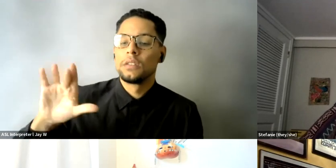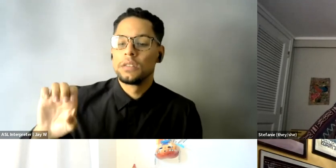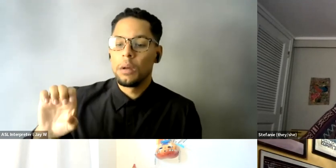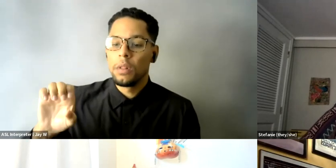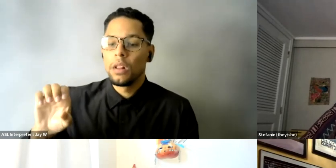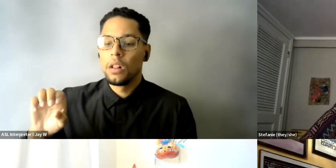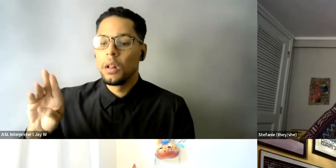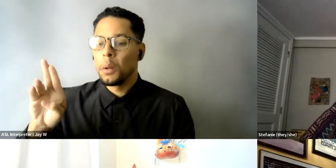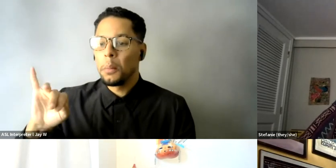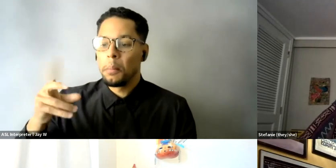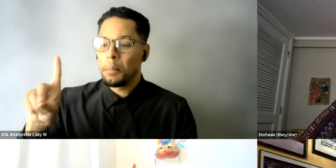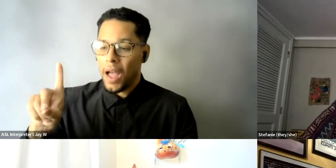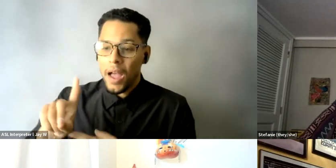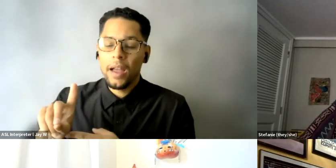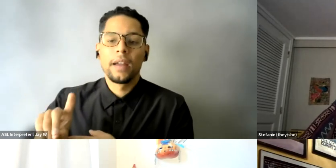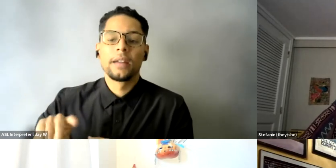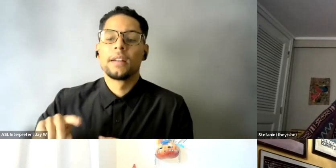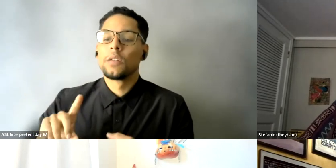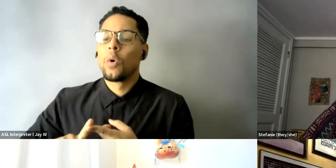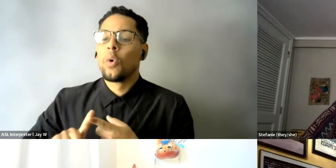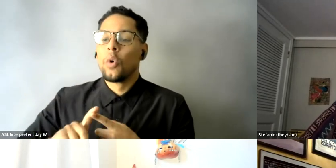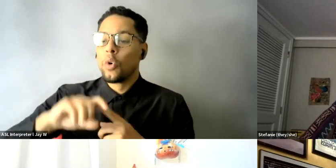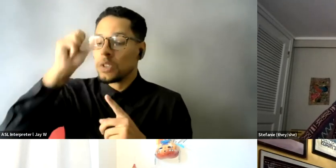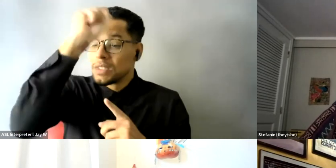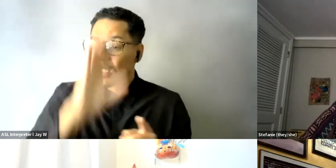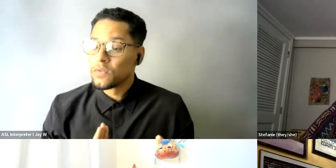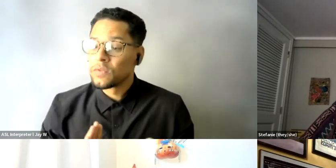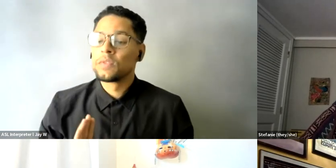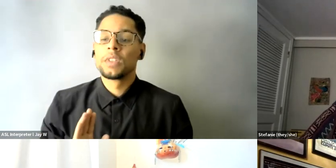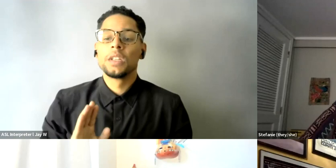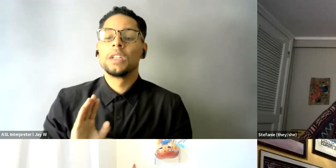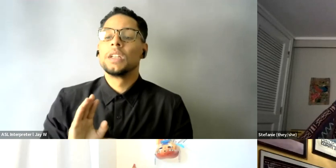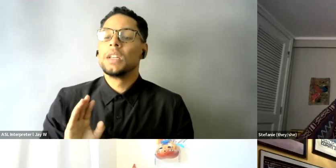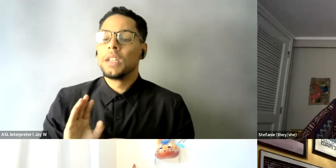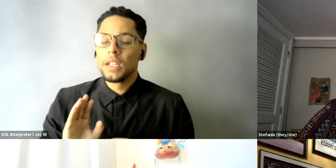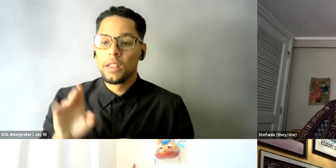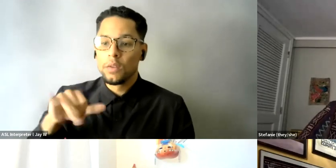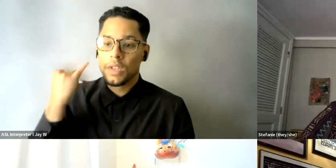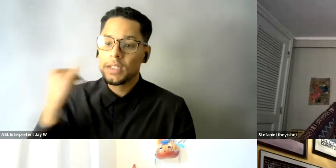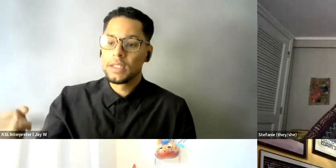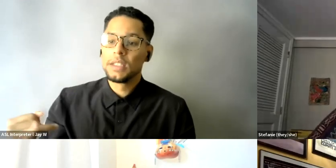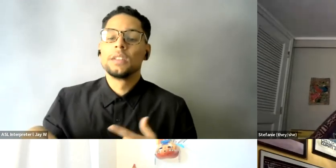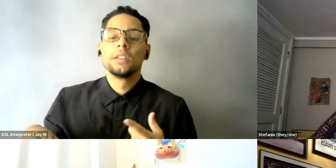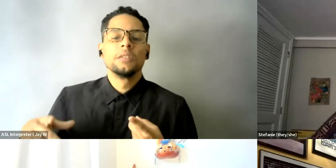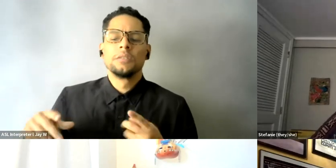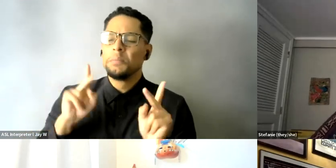really no one studies that stuff in school anymore. I mean, it really was like crushed out of